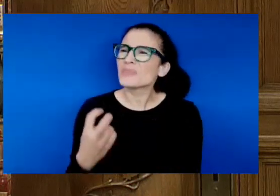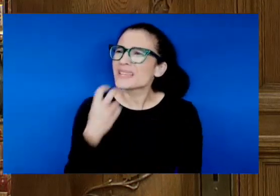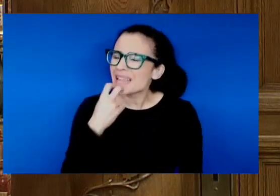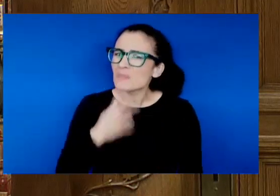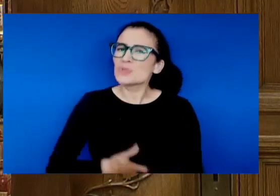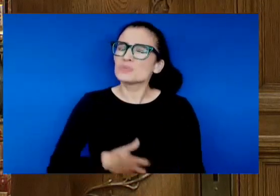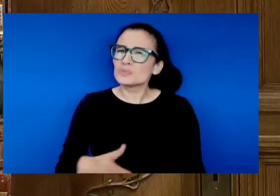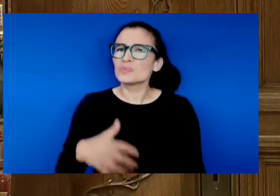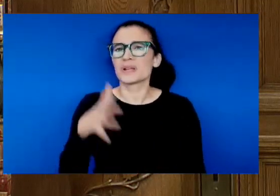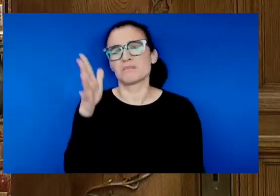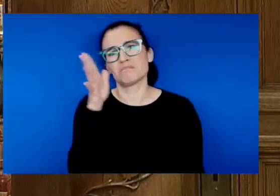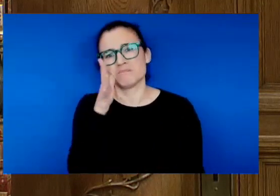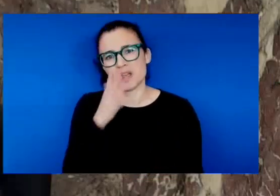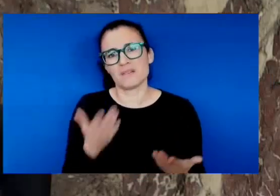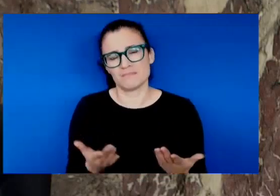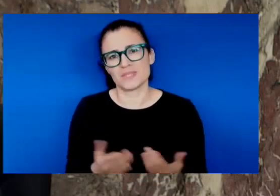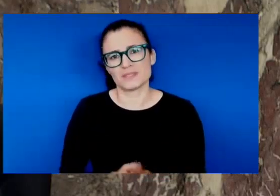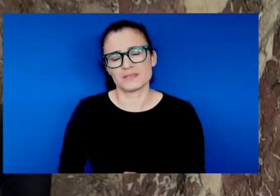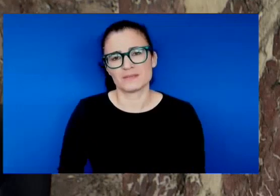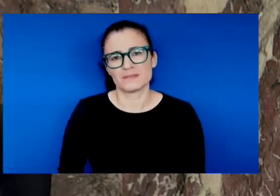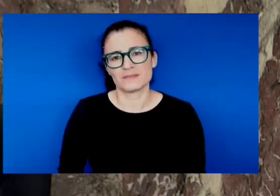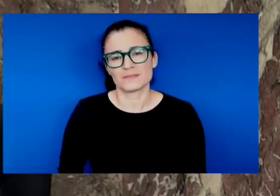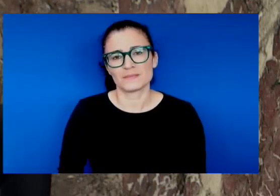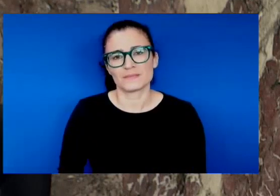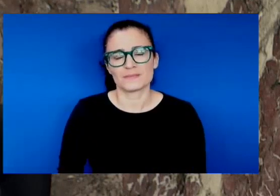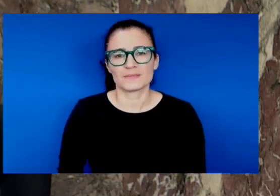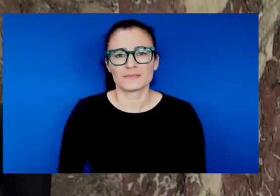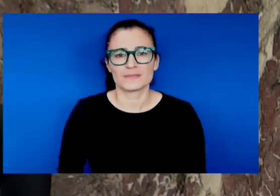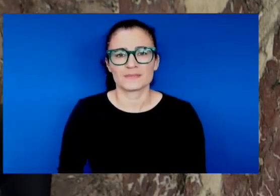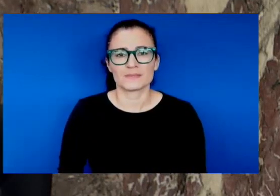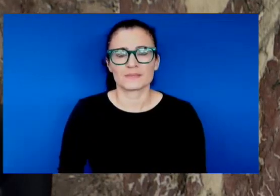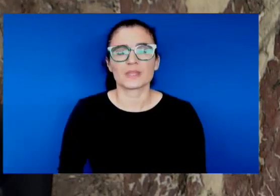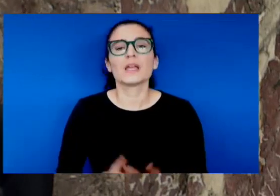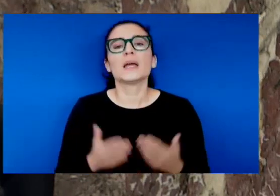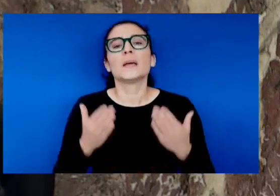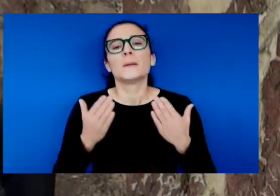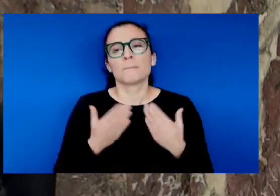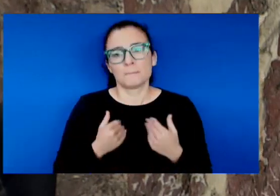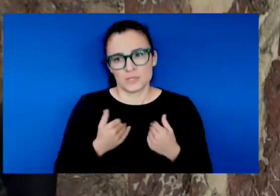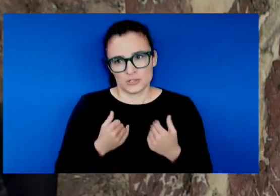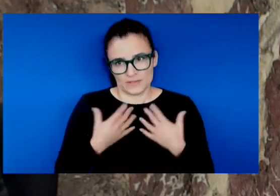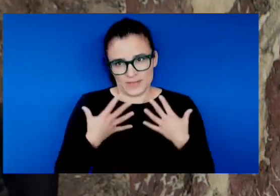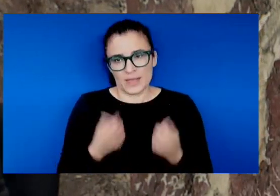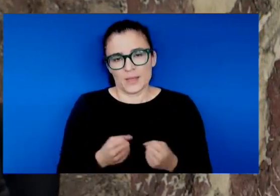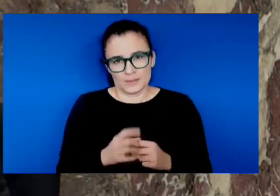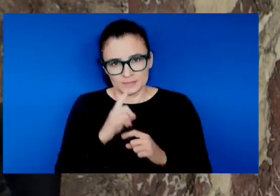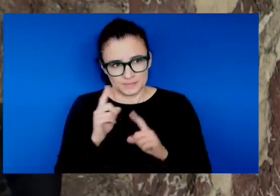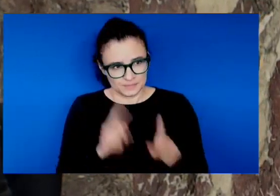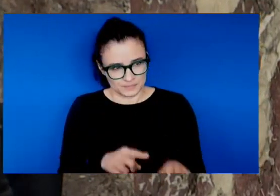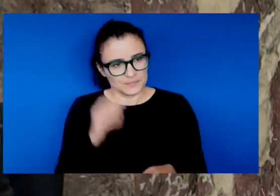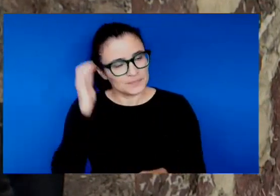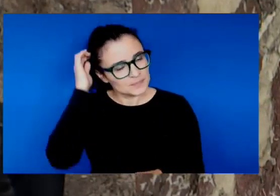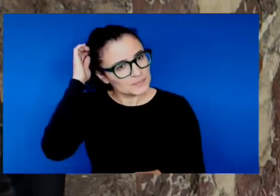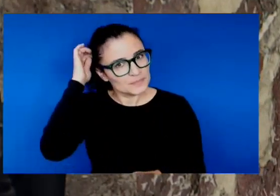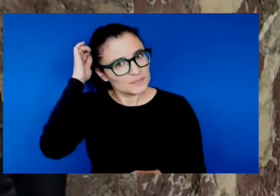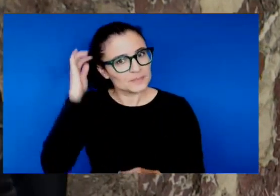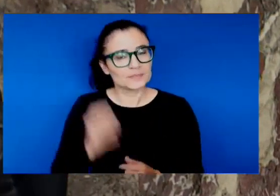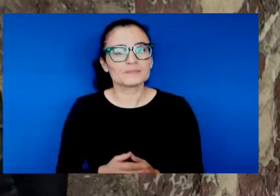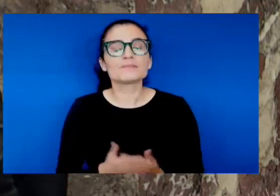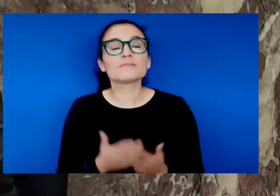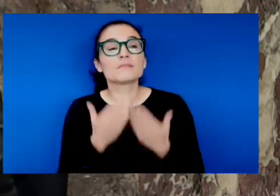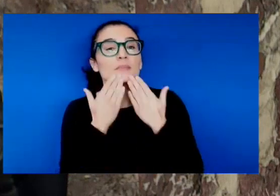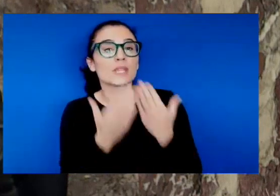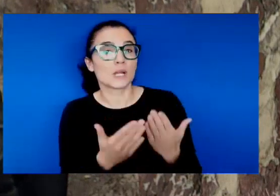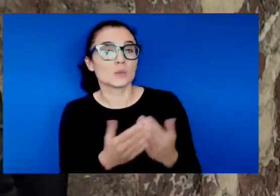Minister of Health. Thank you, Honourable Speaker. And what the government has done is take action, as we did last year, as